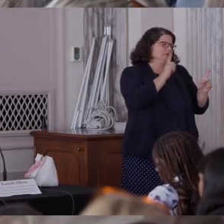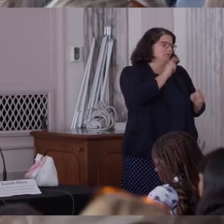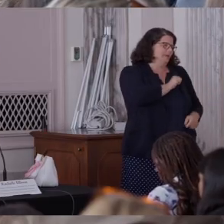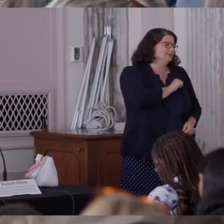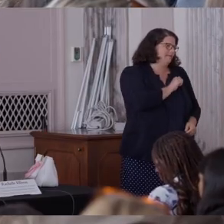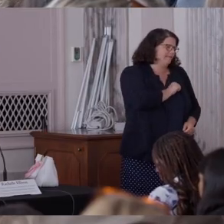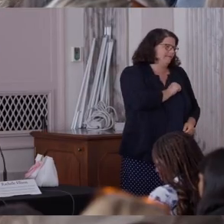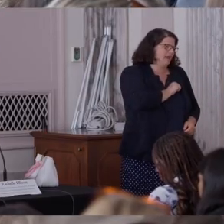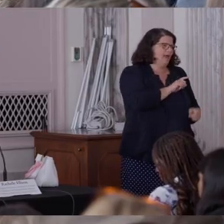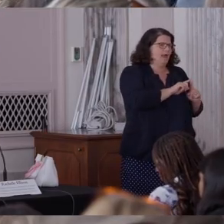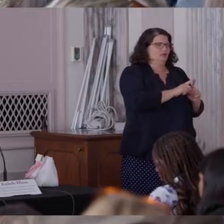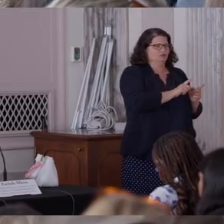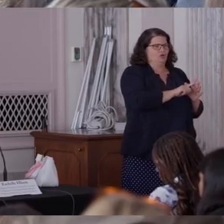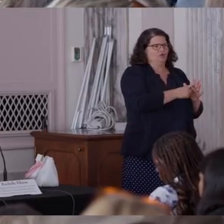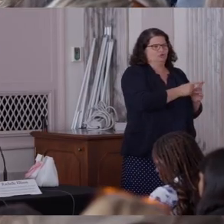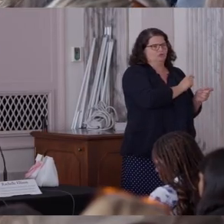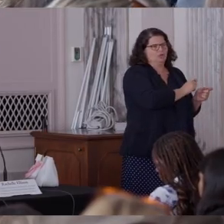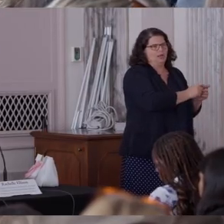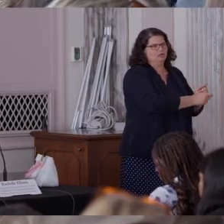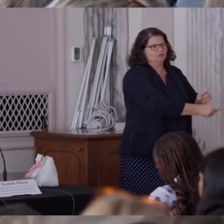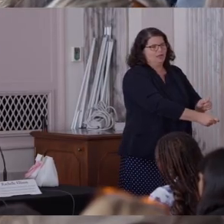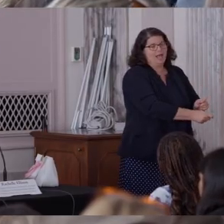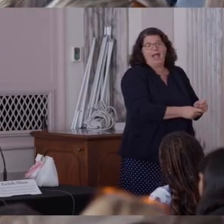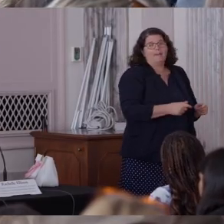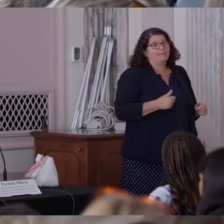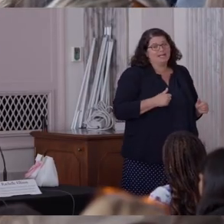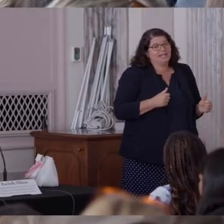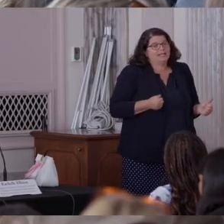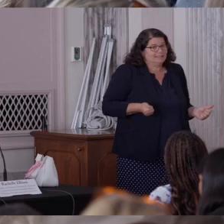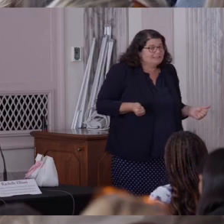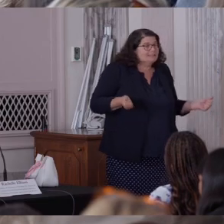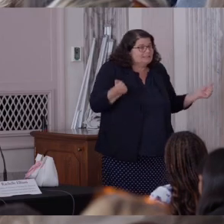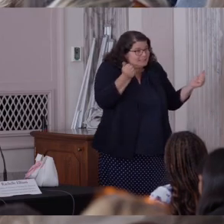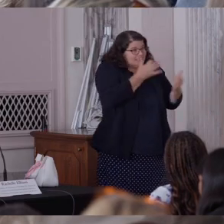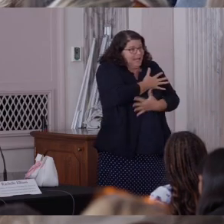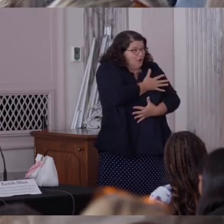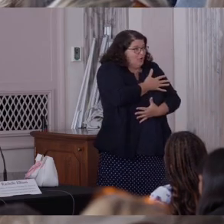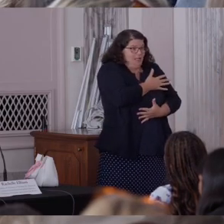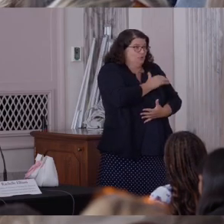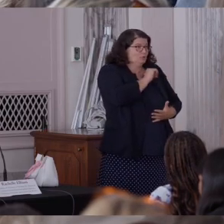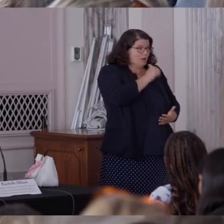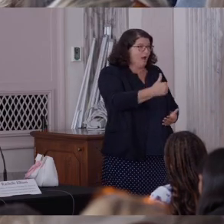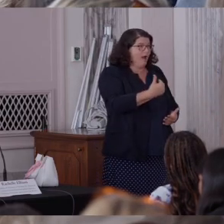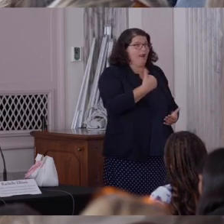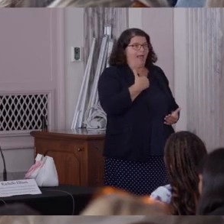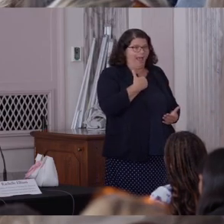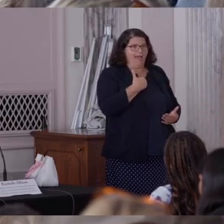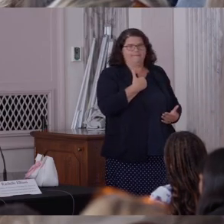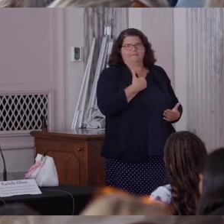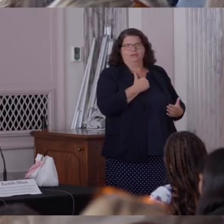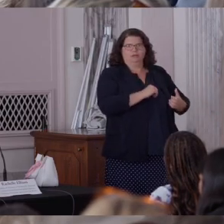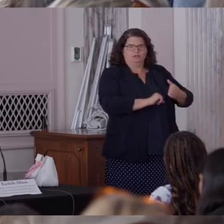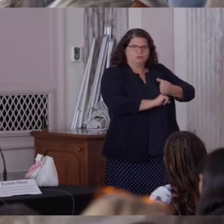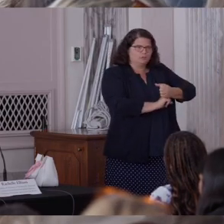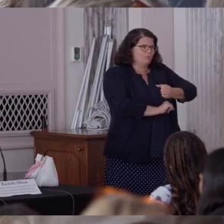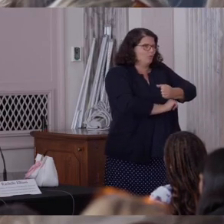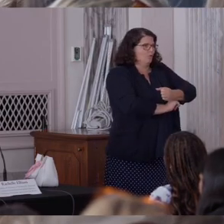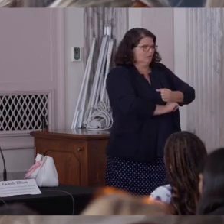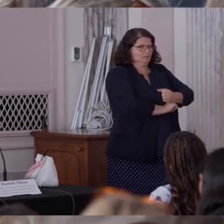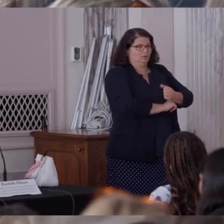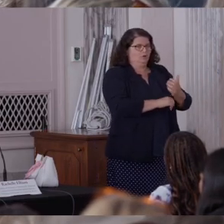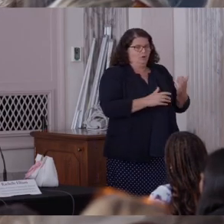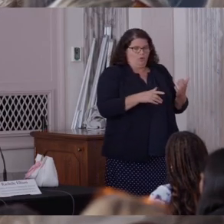I started to cross over. And it's a petrifying experience not to have an organization, Housing First